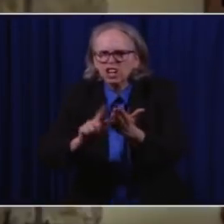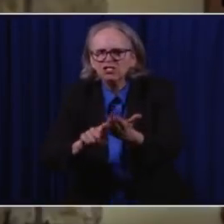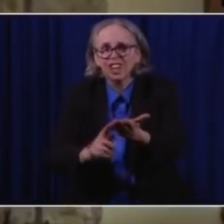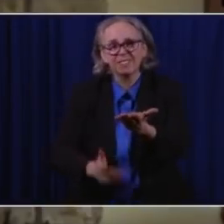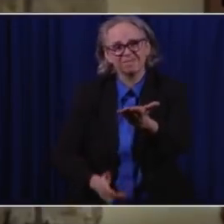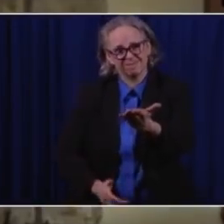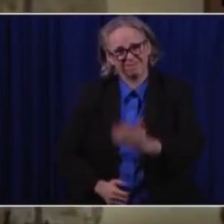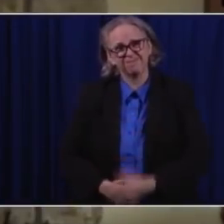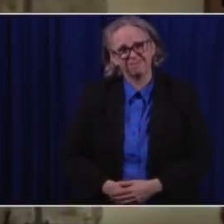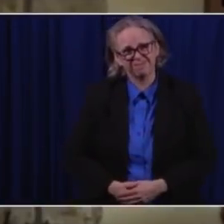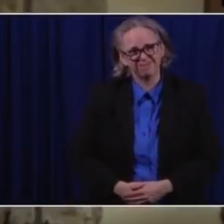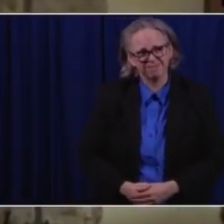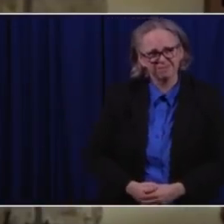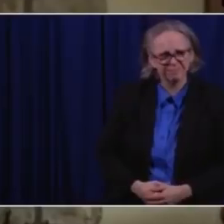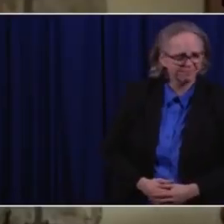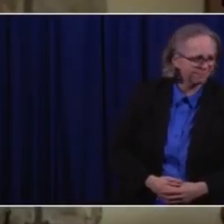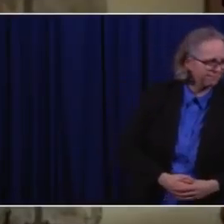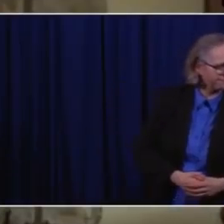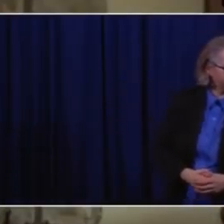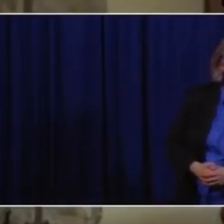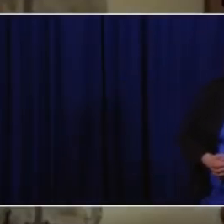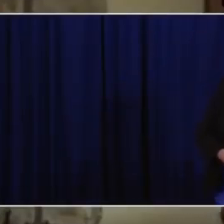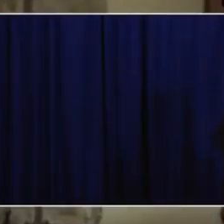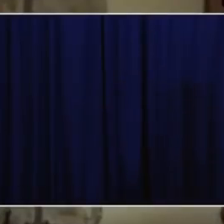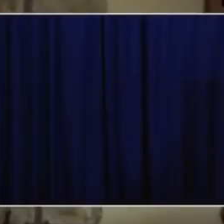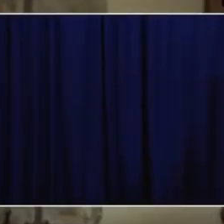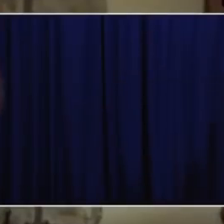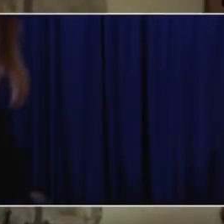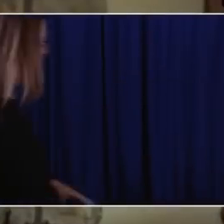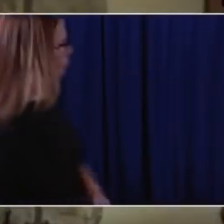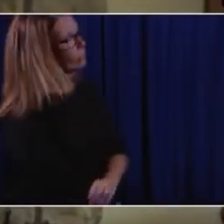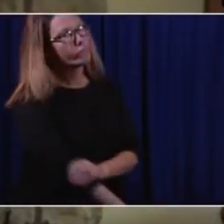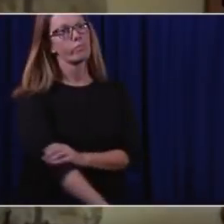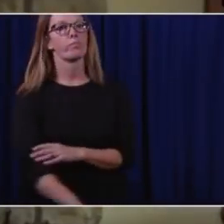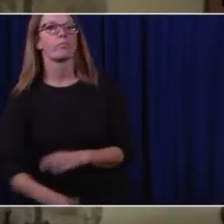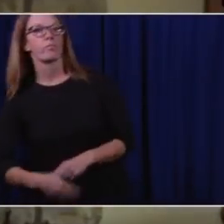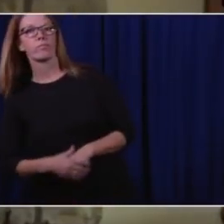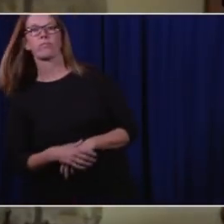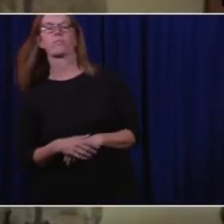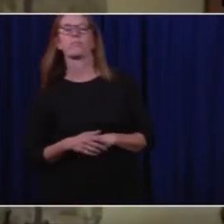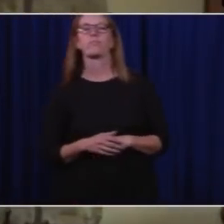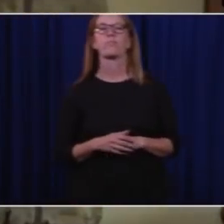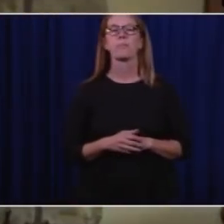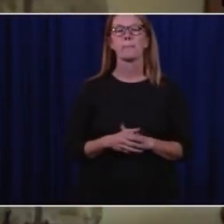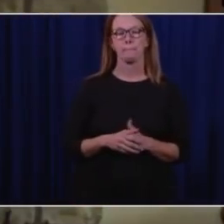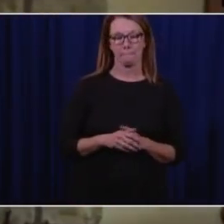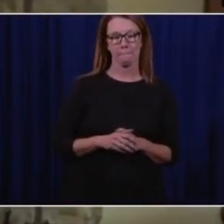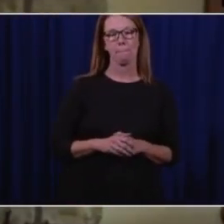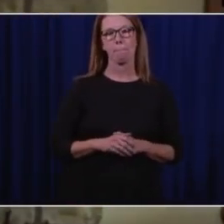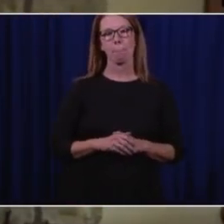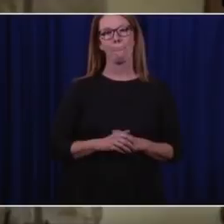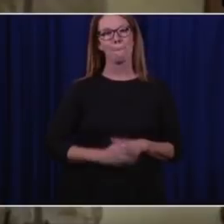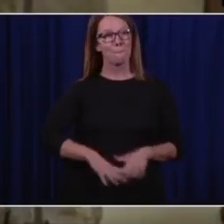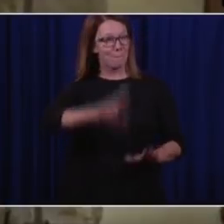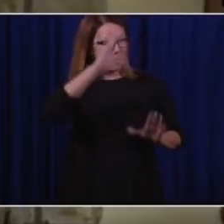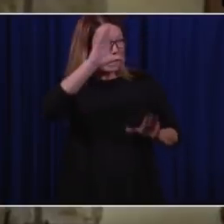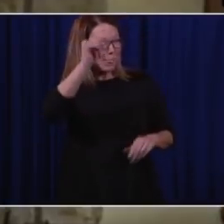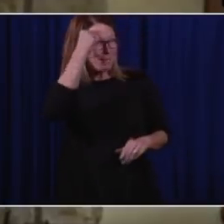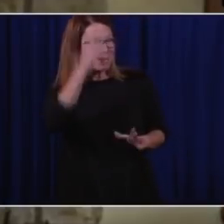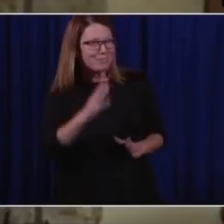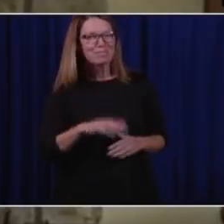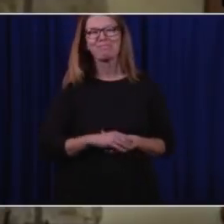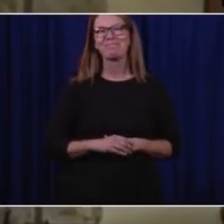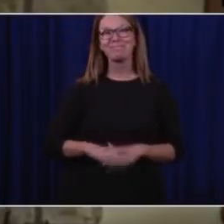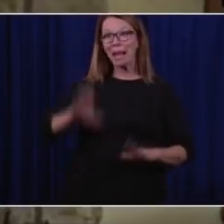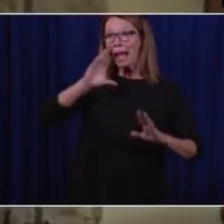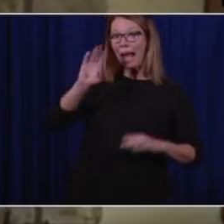Thank you very much. Next question is from Andy Chow at Ohio Public Radio and Television. Hi, Governor. Hey,